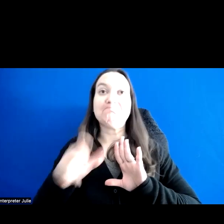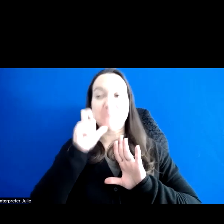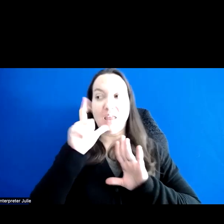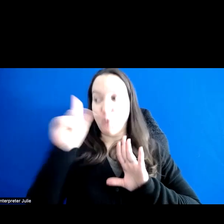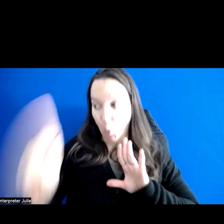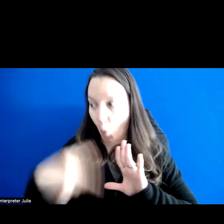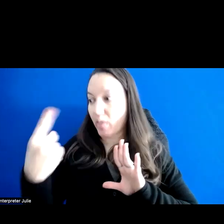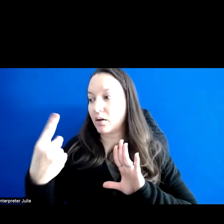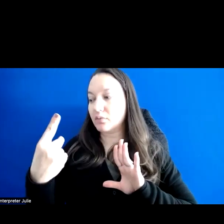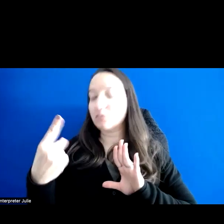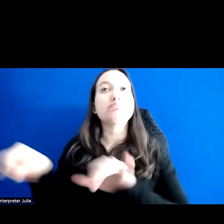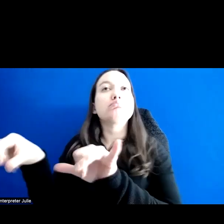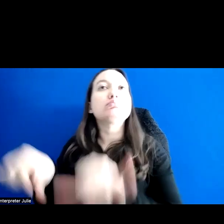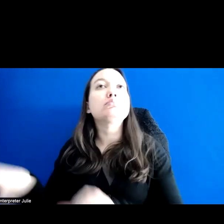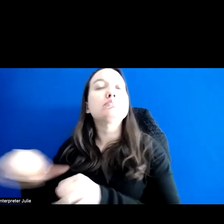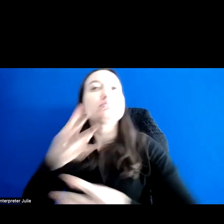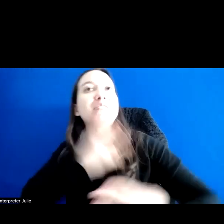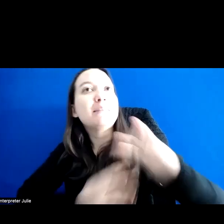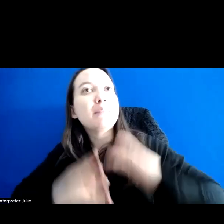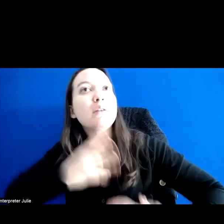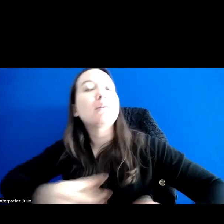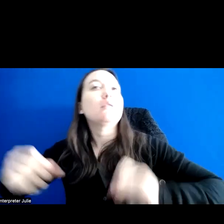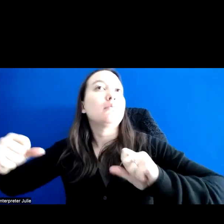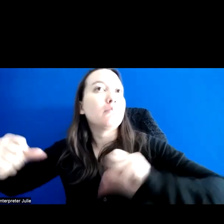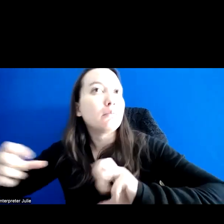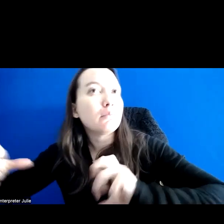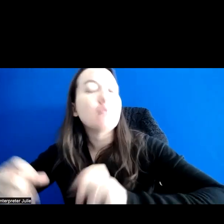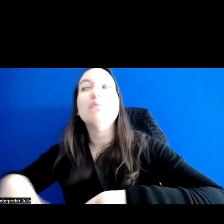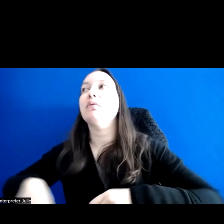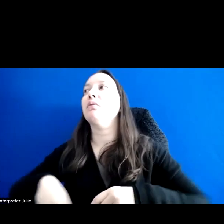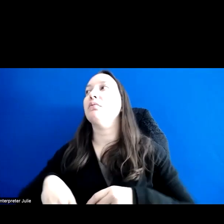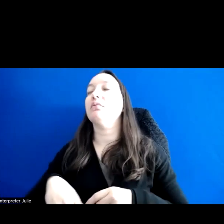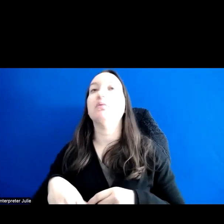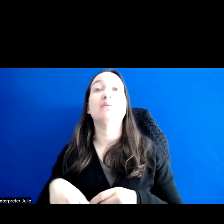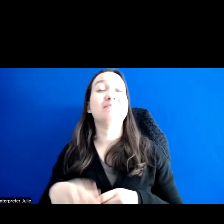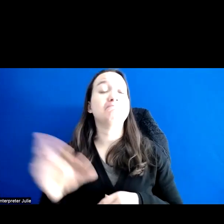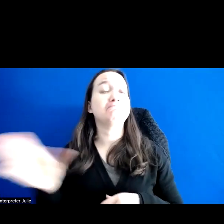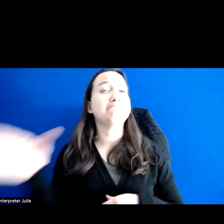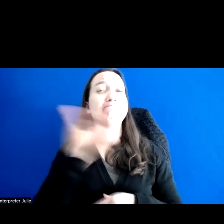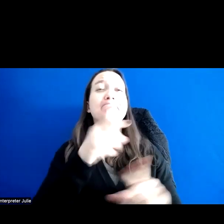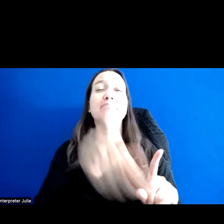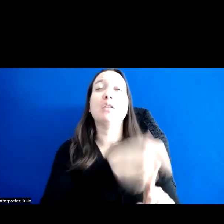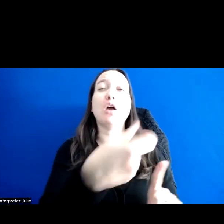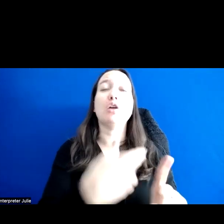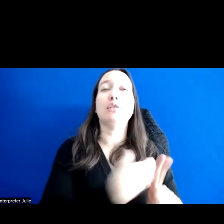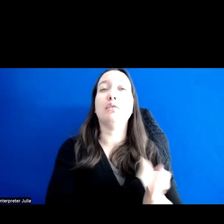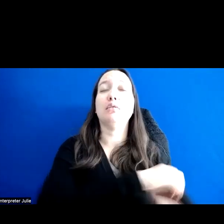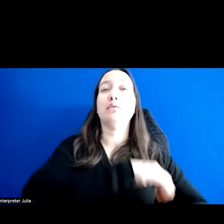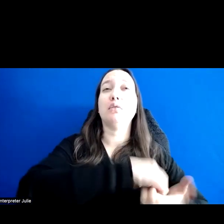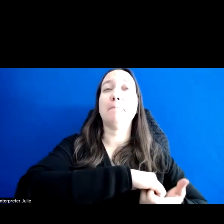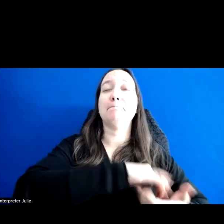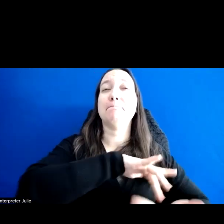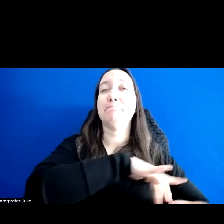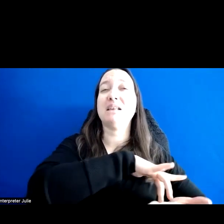the conventional chemotherapy or radiotherapy, but she also looked to alternative and complementary